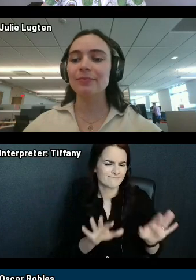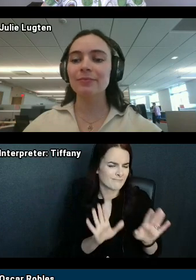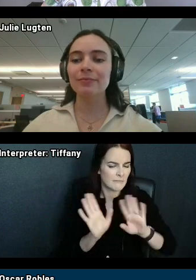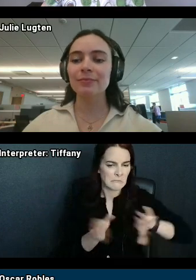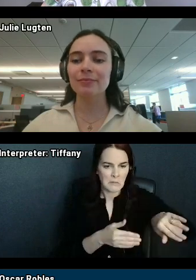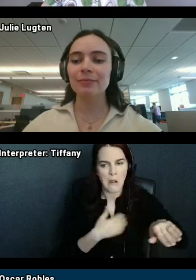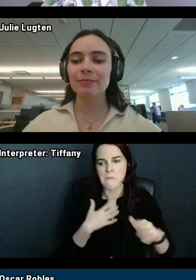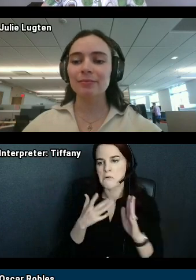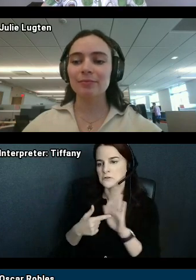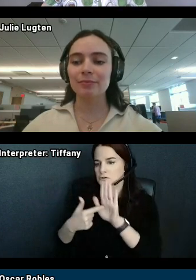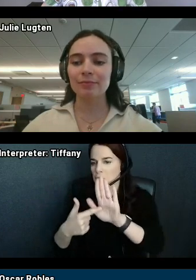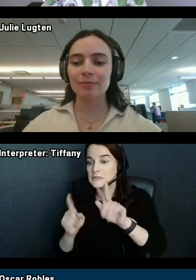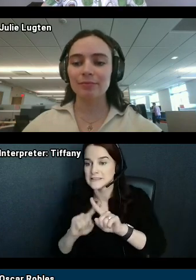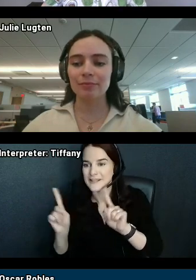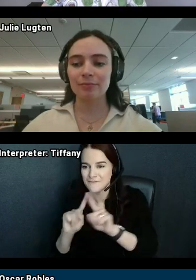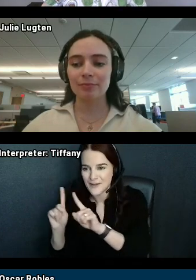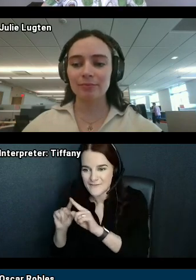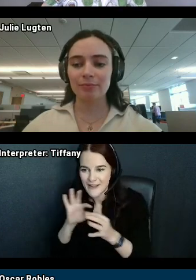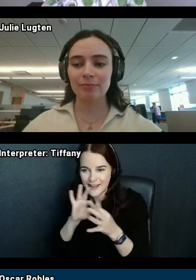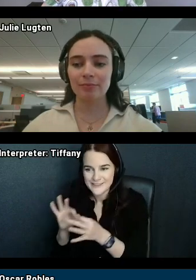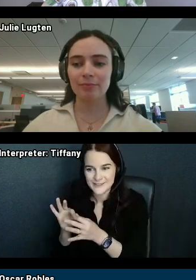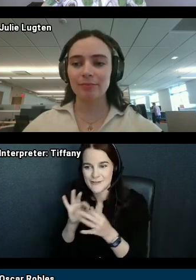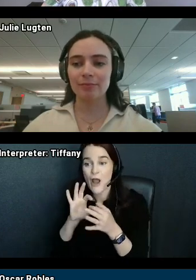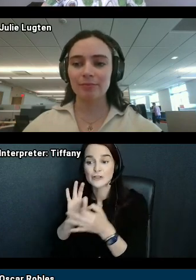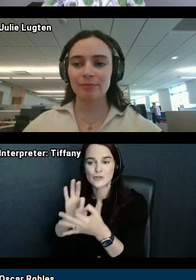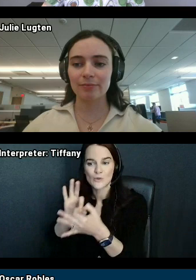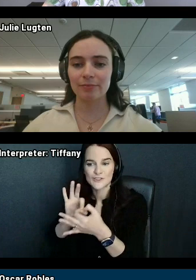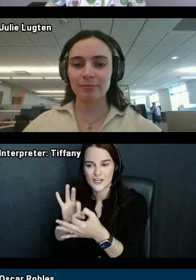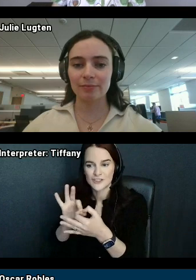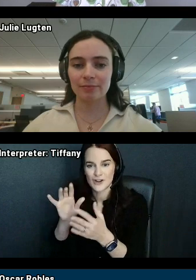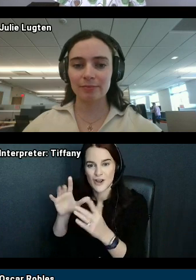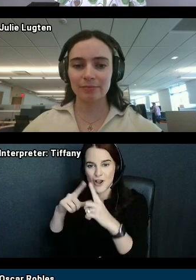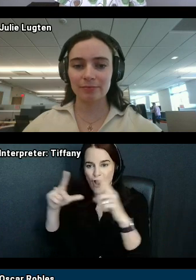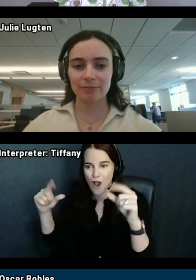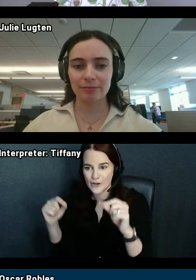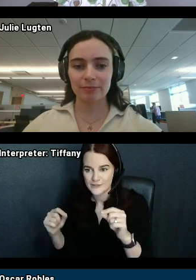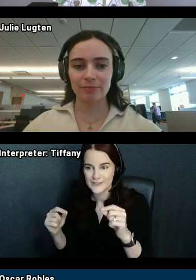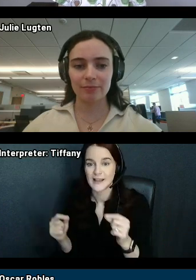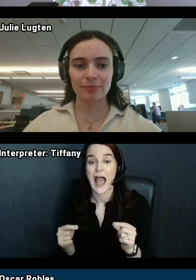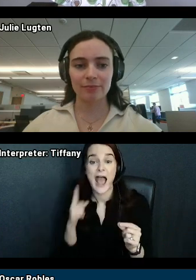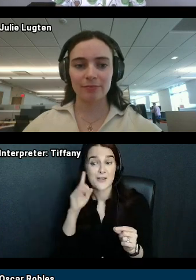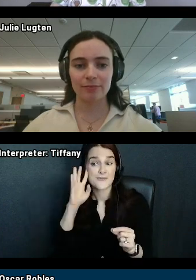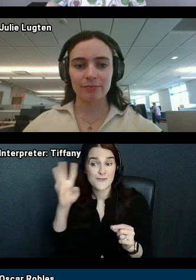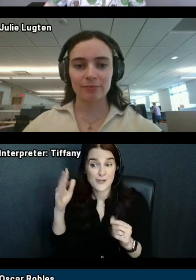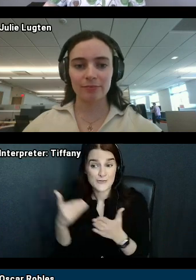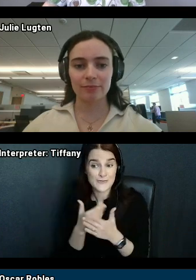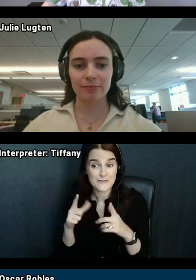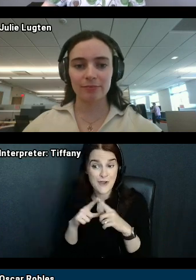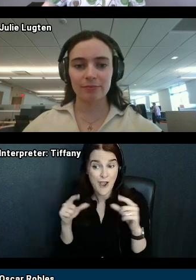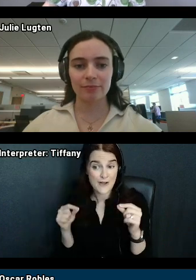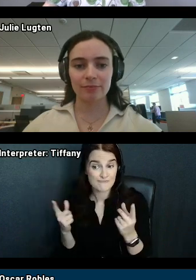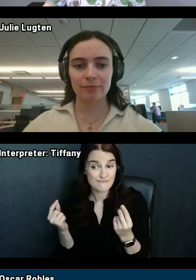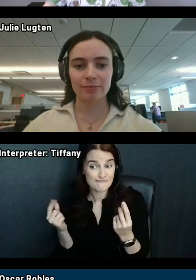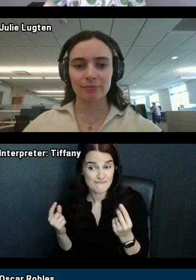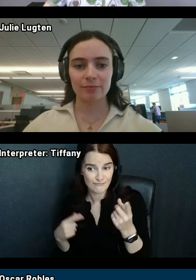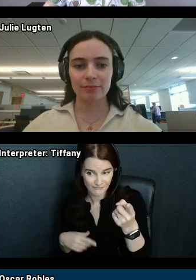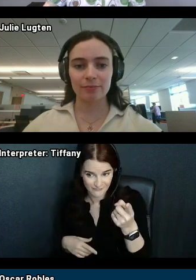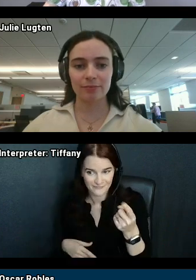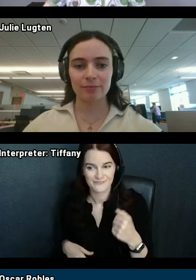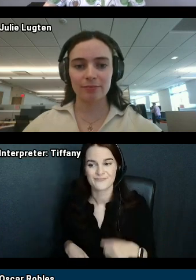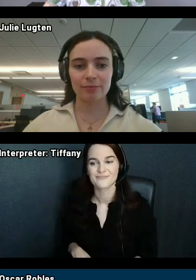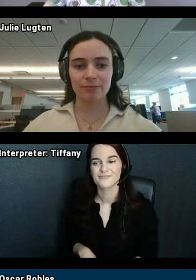on the association cards. I can create a new card here, and then I can select,